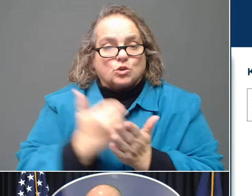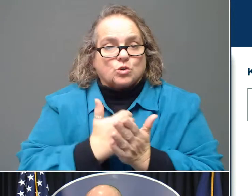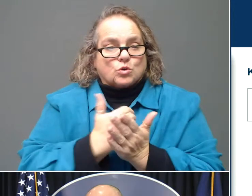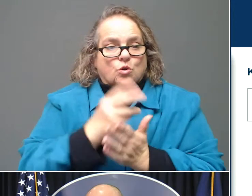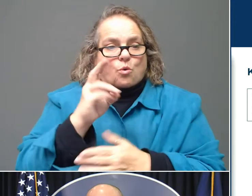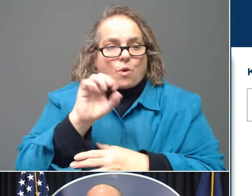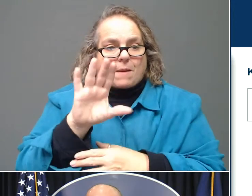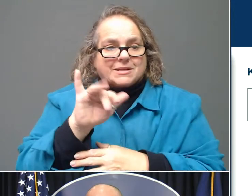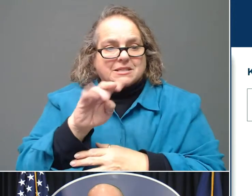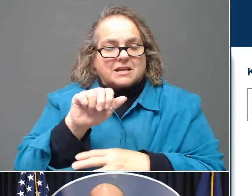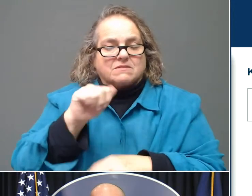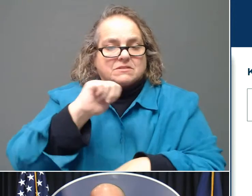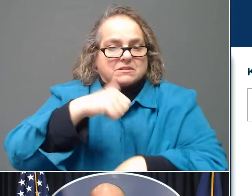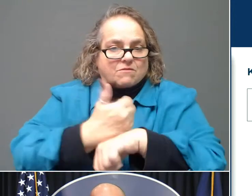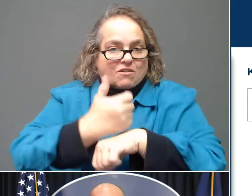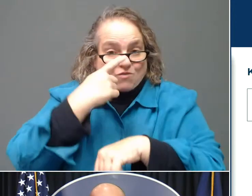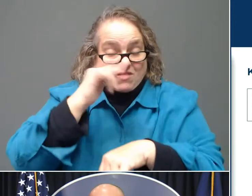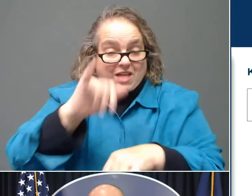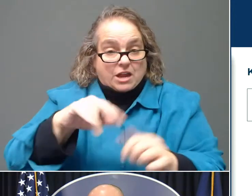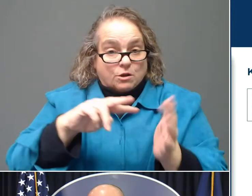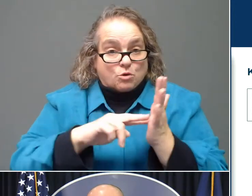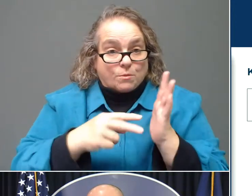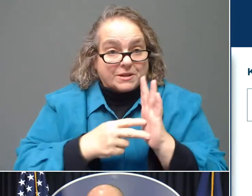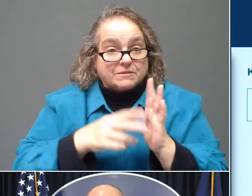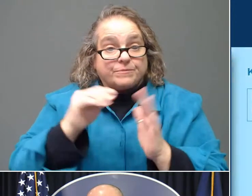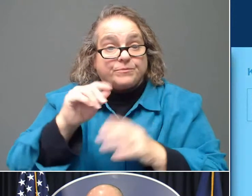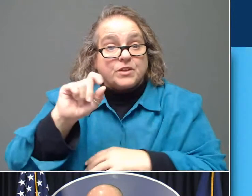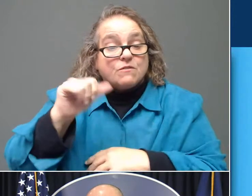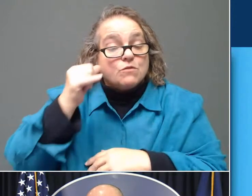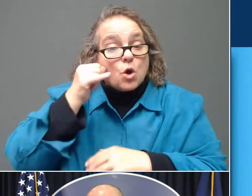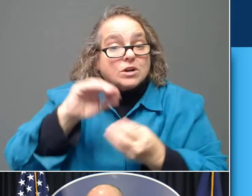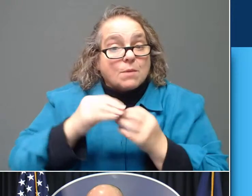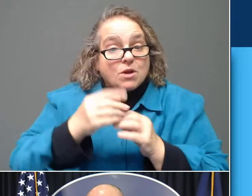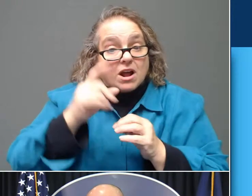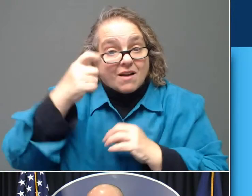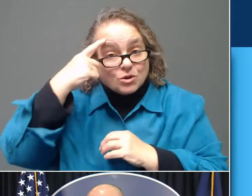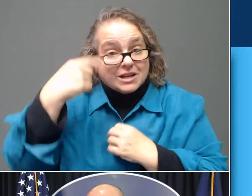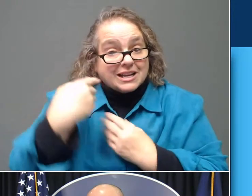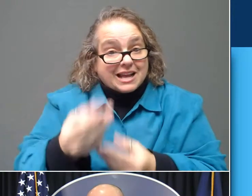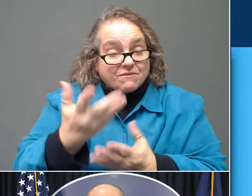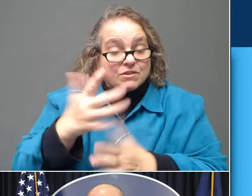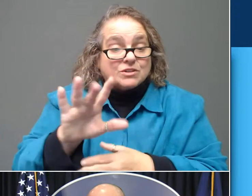purpose. And again, that phone number that the Governor gave is